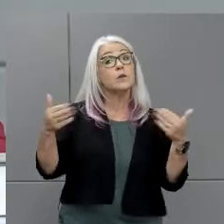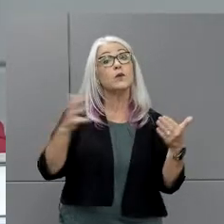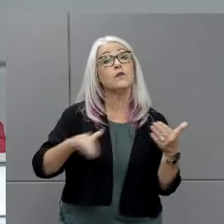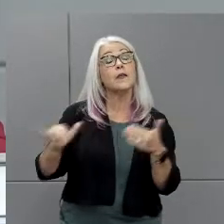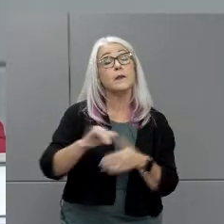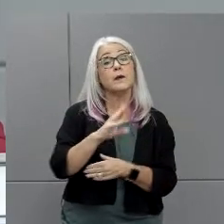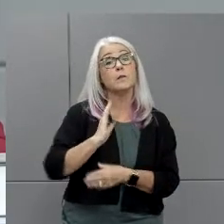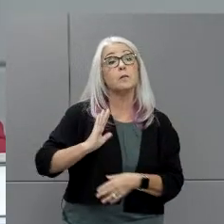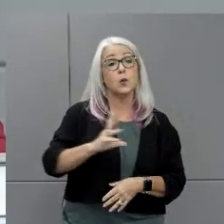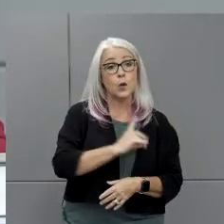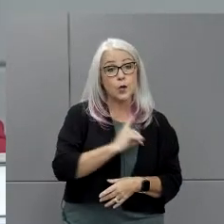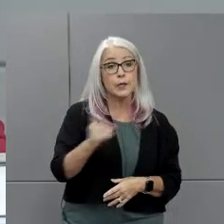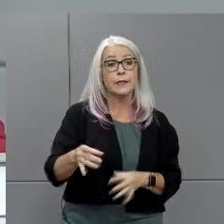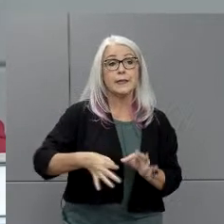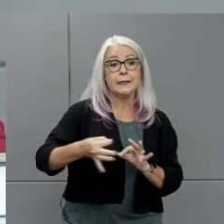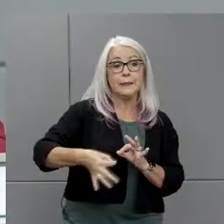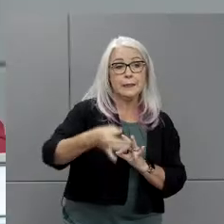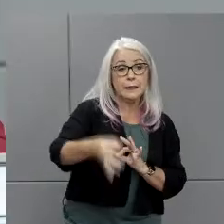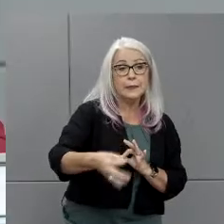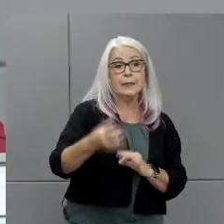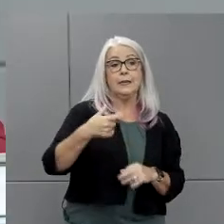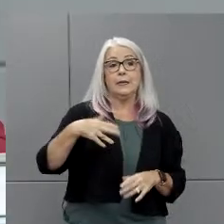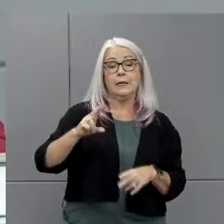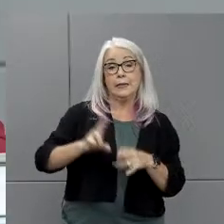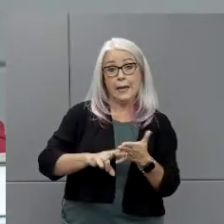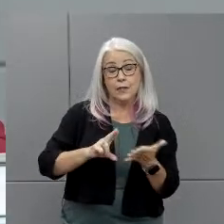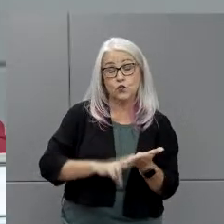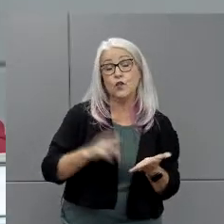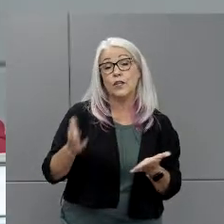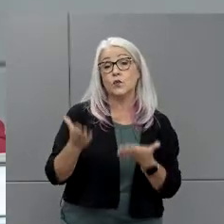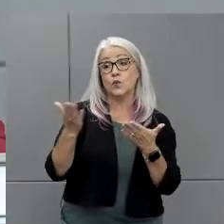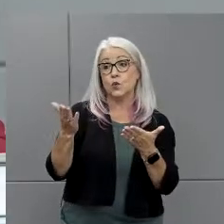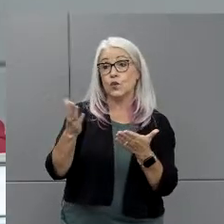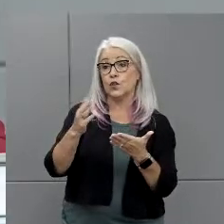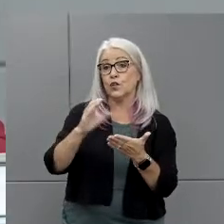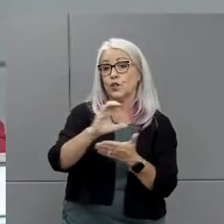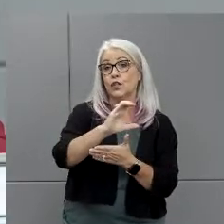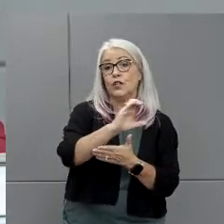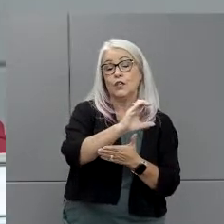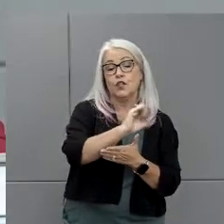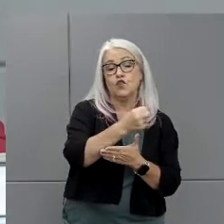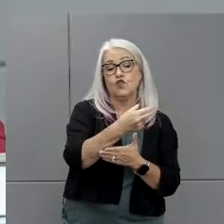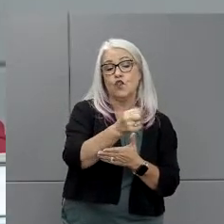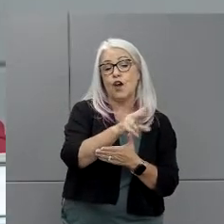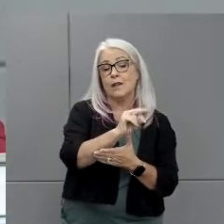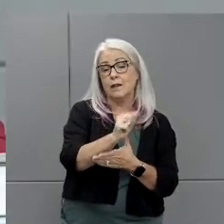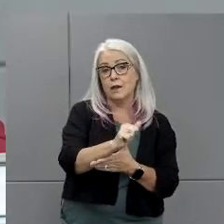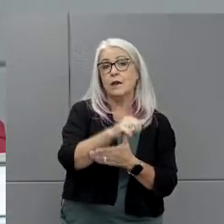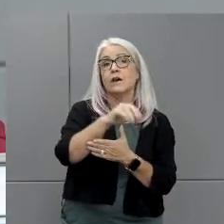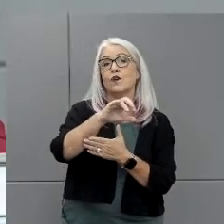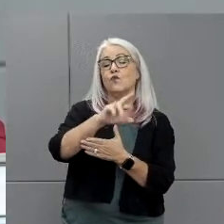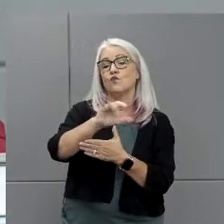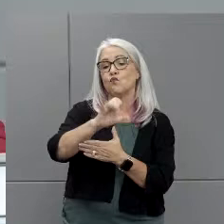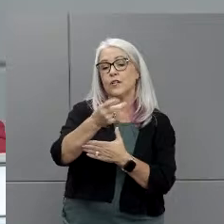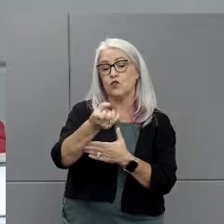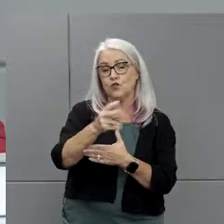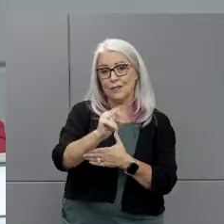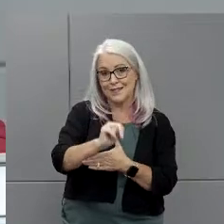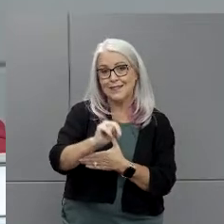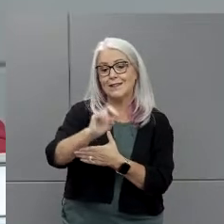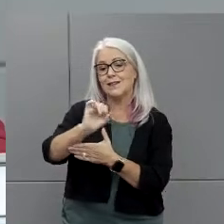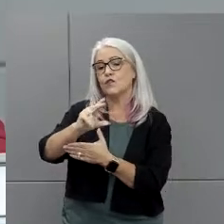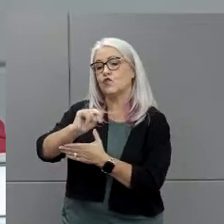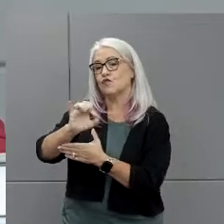extend a contract offer to interim President Sonda Richardson Snell to become president of Mott Community